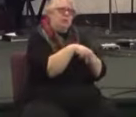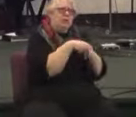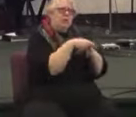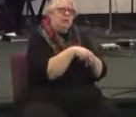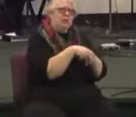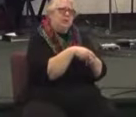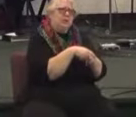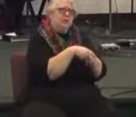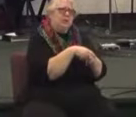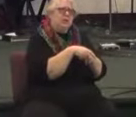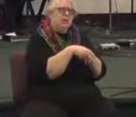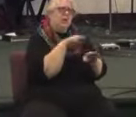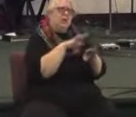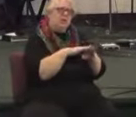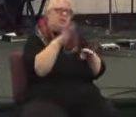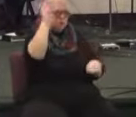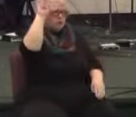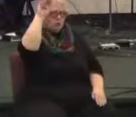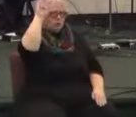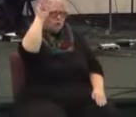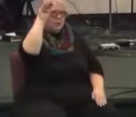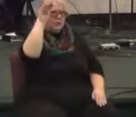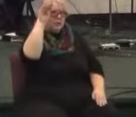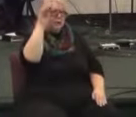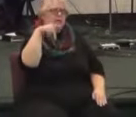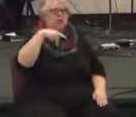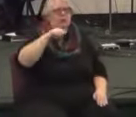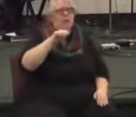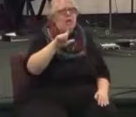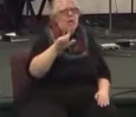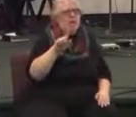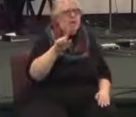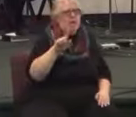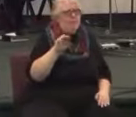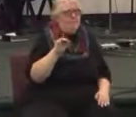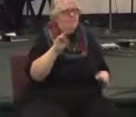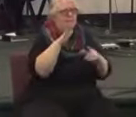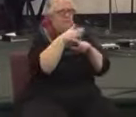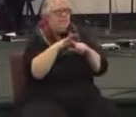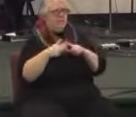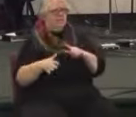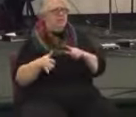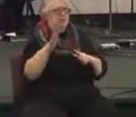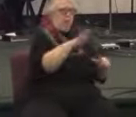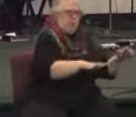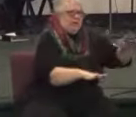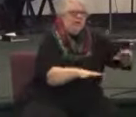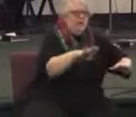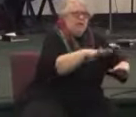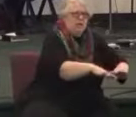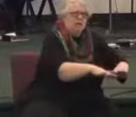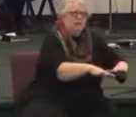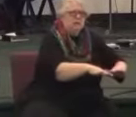crowd that cheered yells, crucify him. And it's this crowd that Herod sees